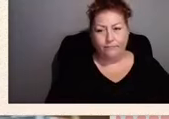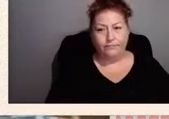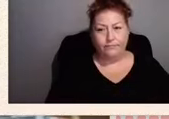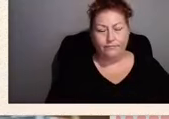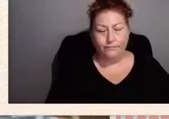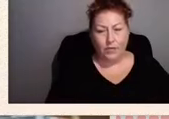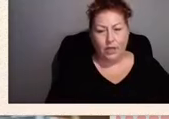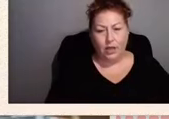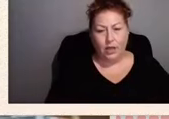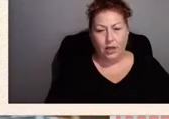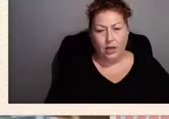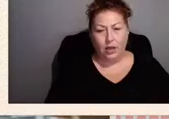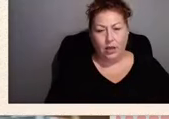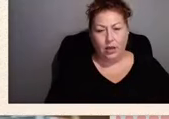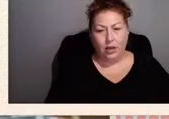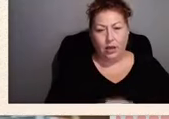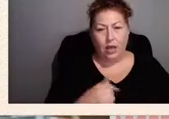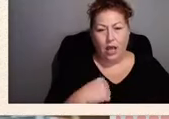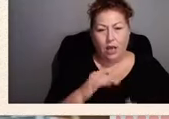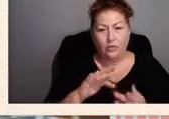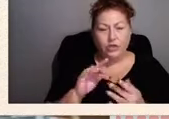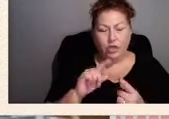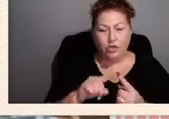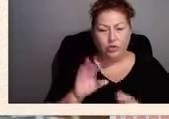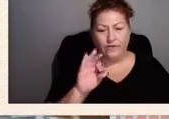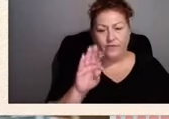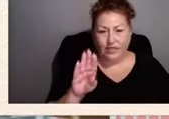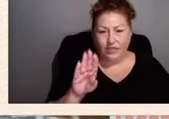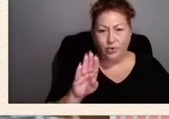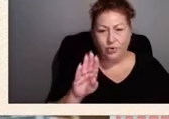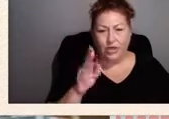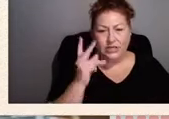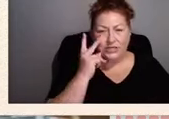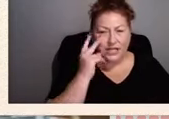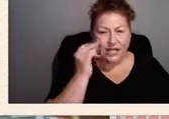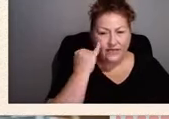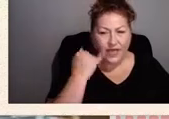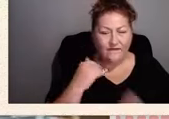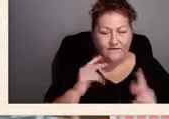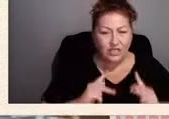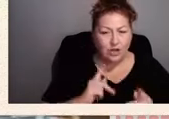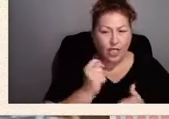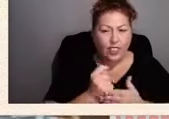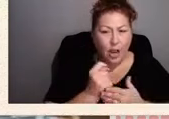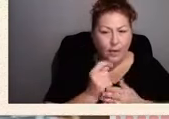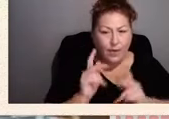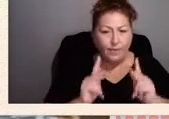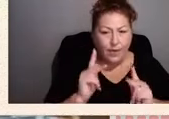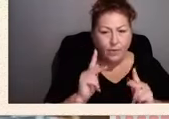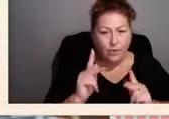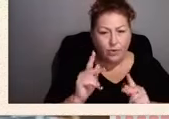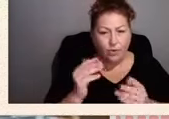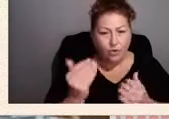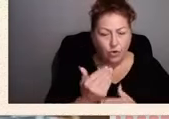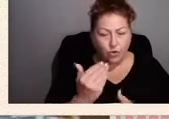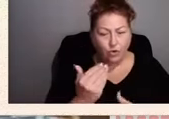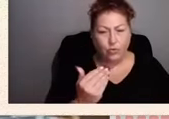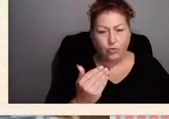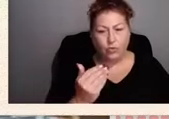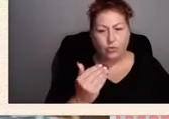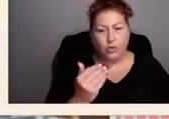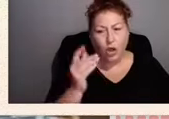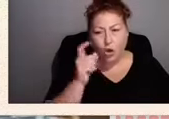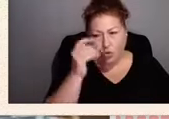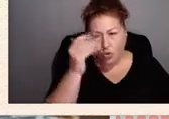on Facebook to see if they have physical therapists new cerebral palsy. I